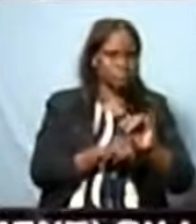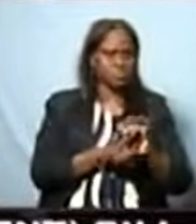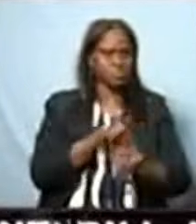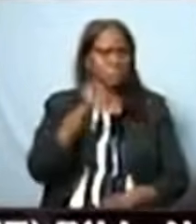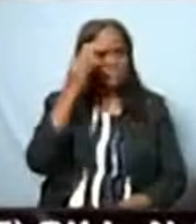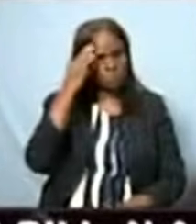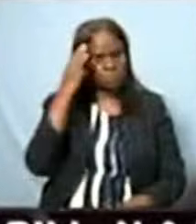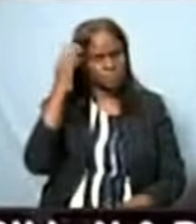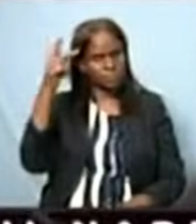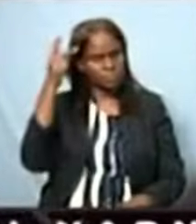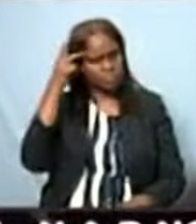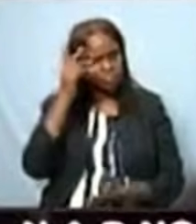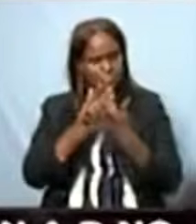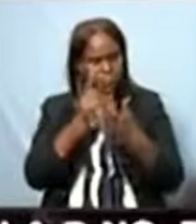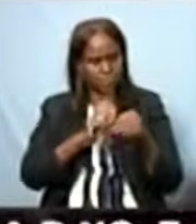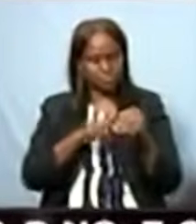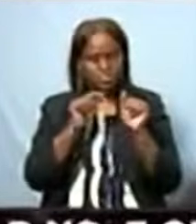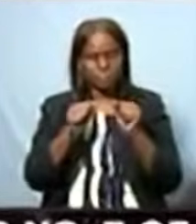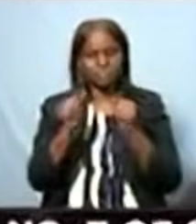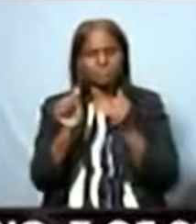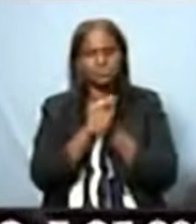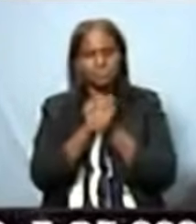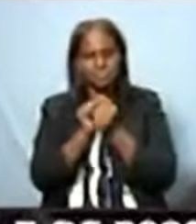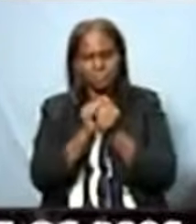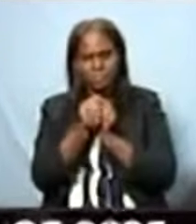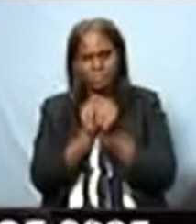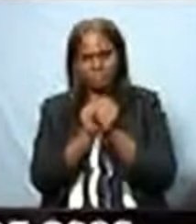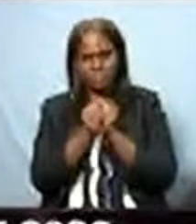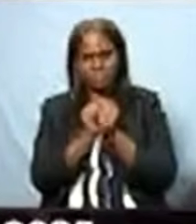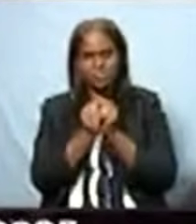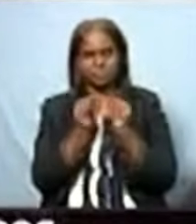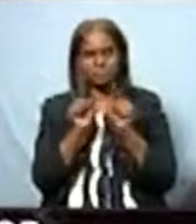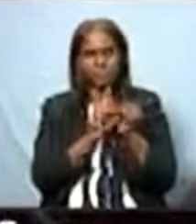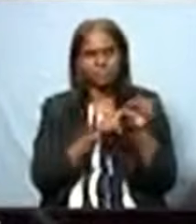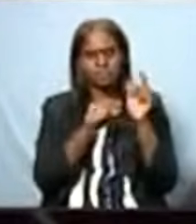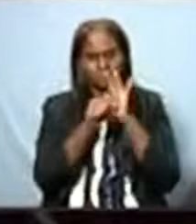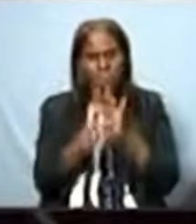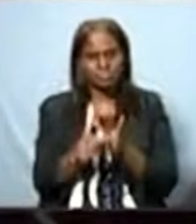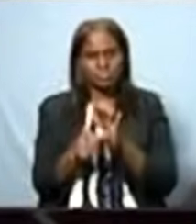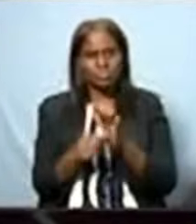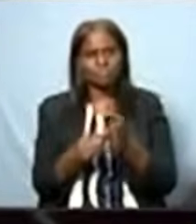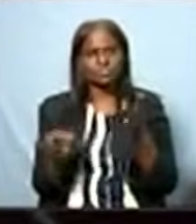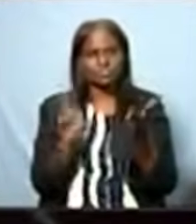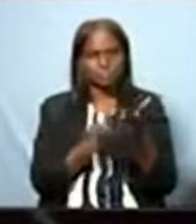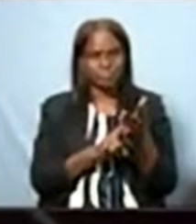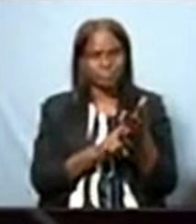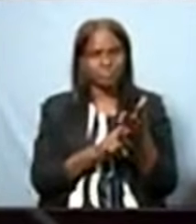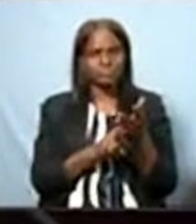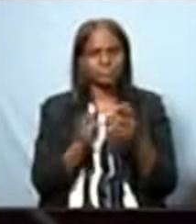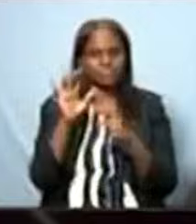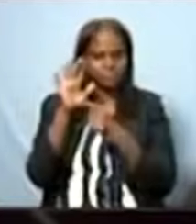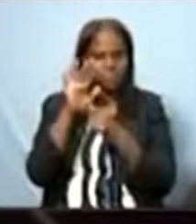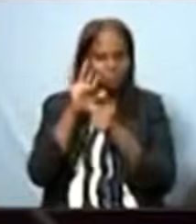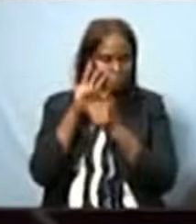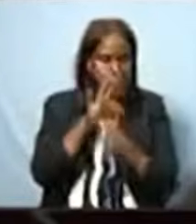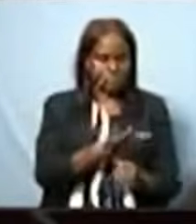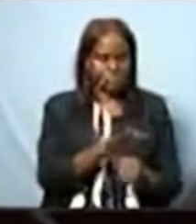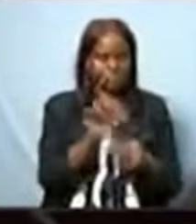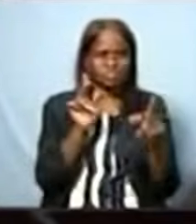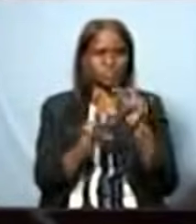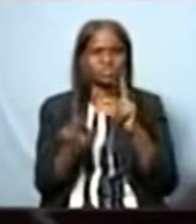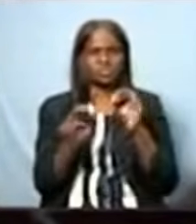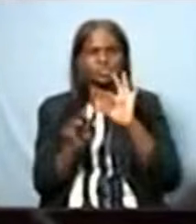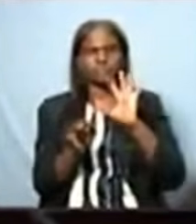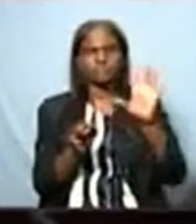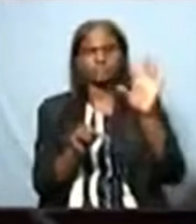know, our politics sometimes can be frictional. It means that it also deprives, I want to repeat this one, it deprives the people of